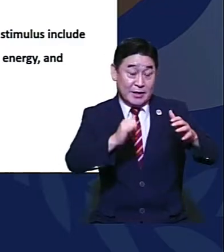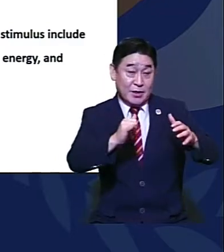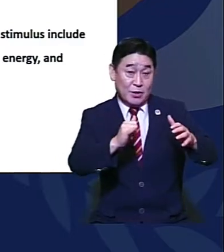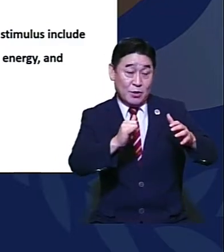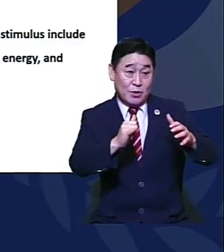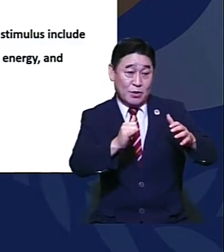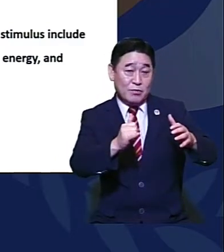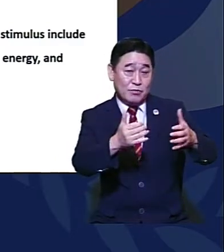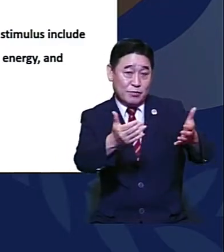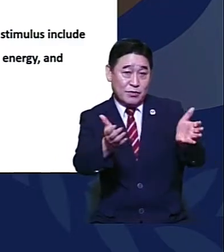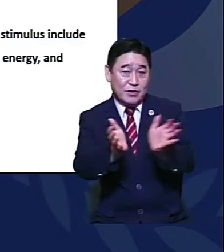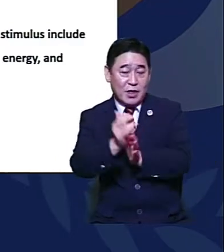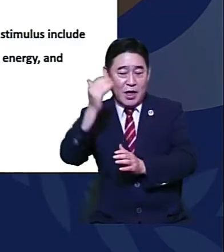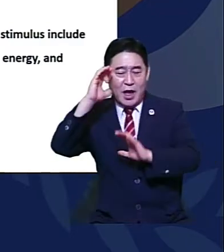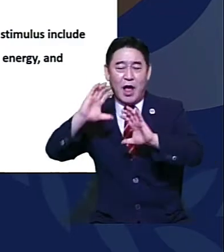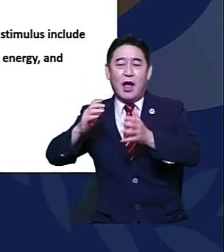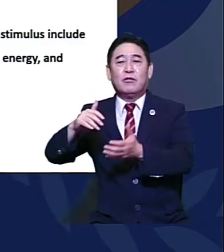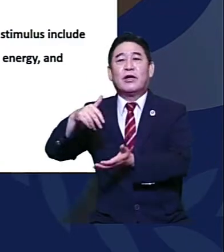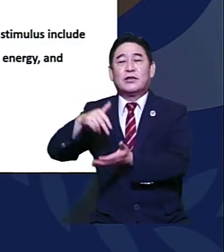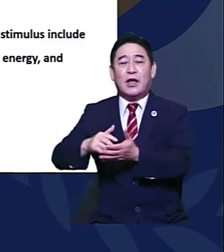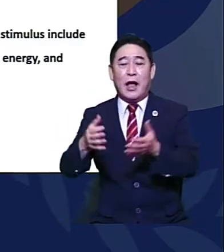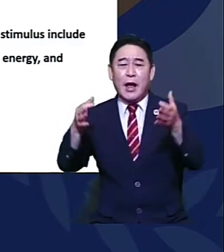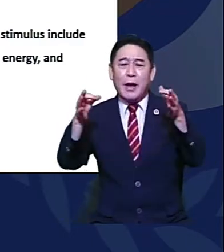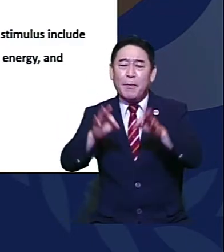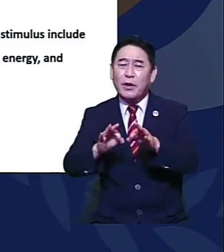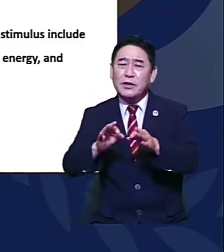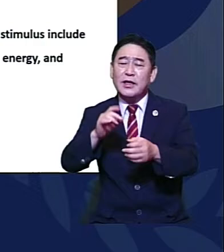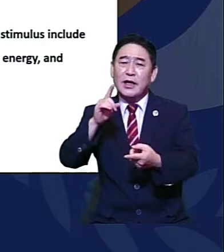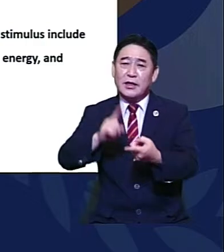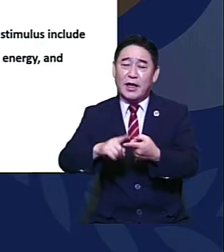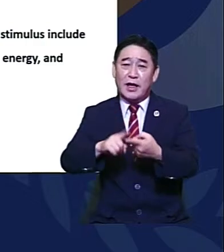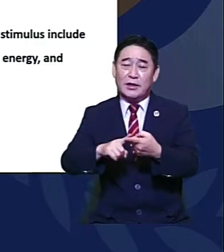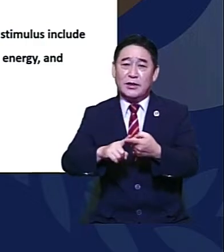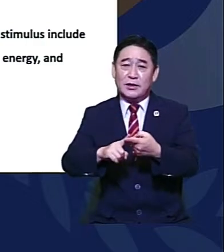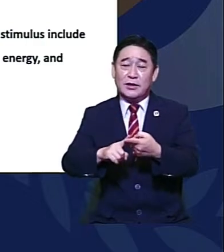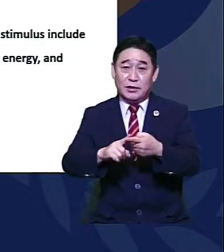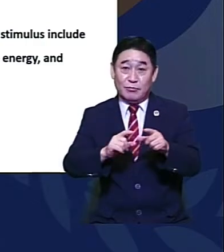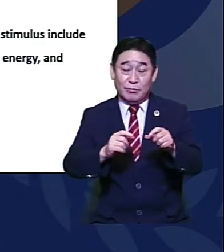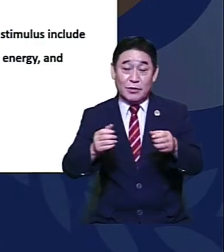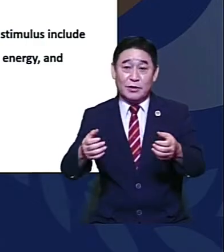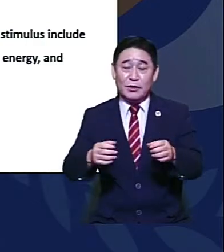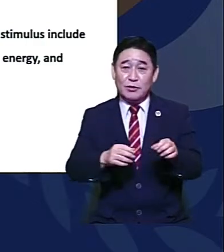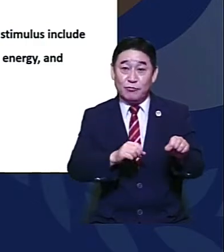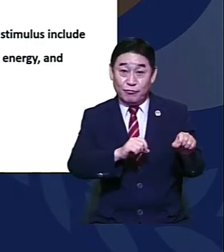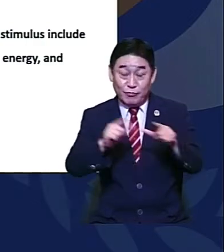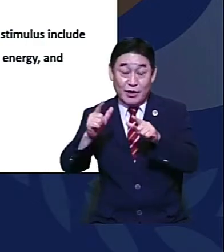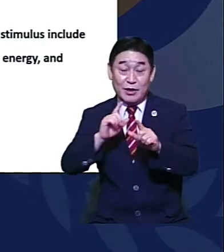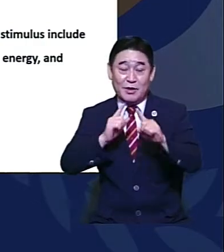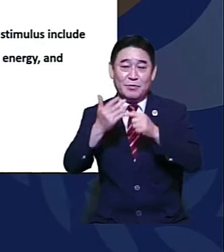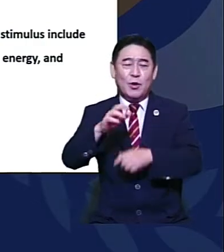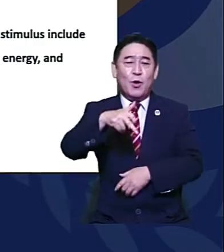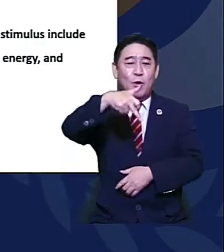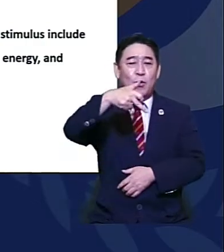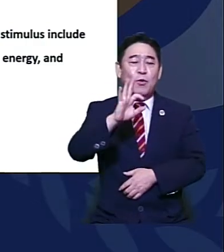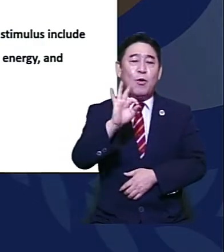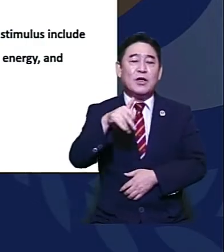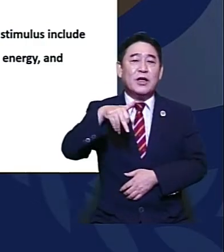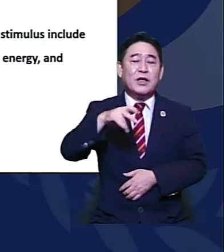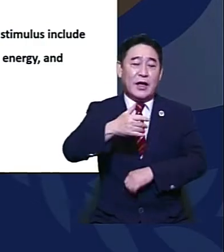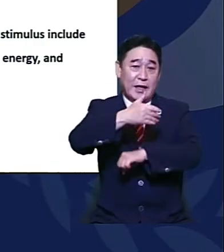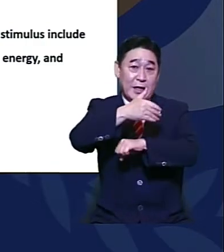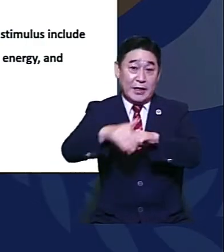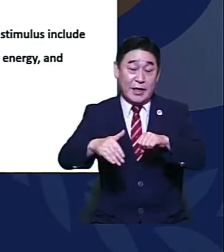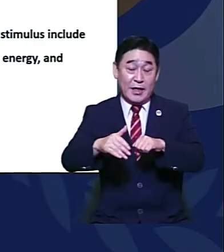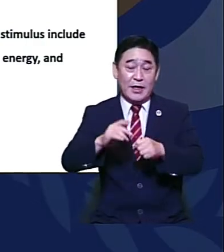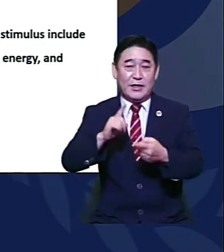scale, and also I would like to introduce KOICA's strategy and efforts. Let's see, what